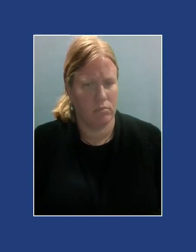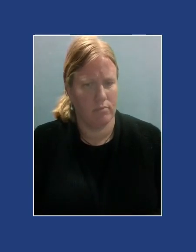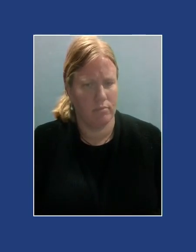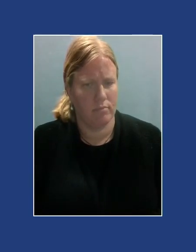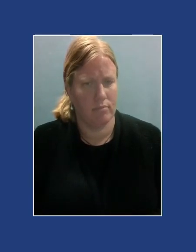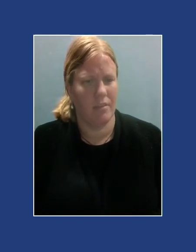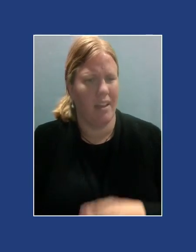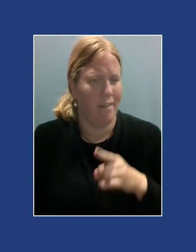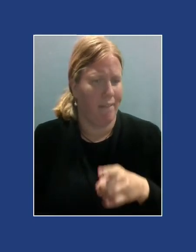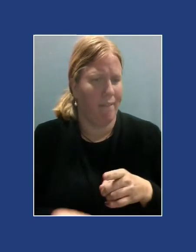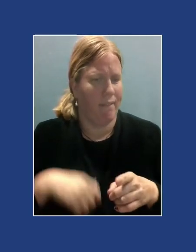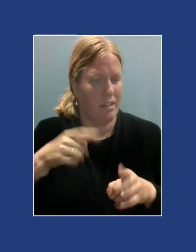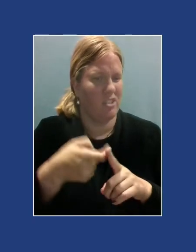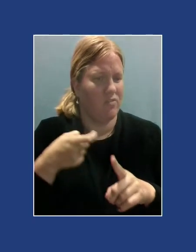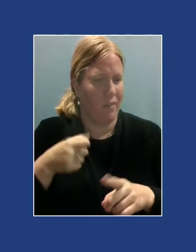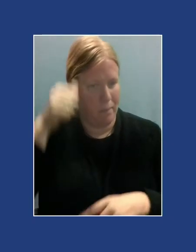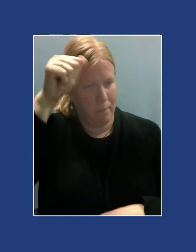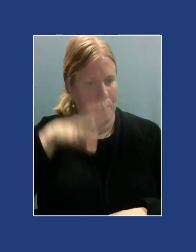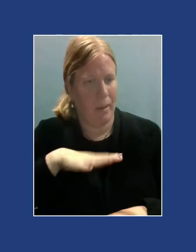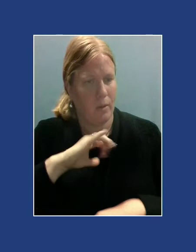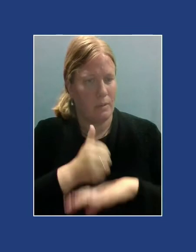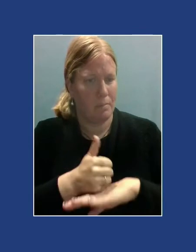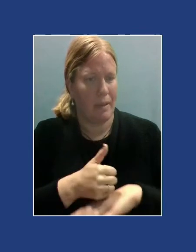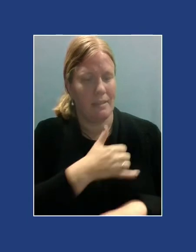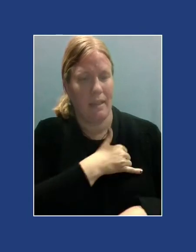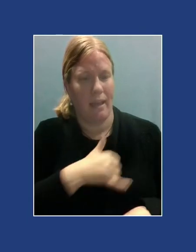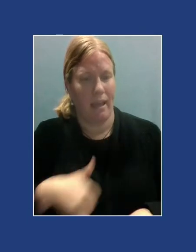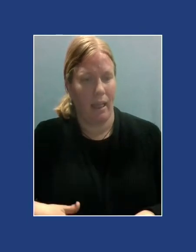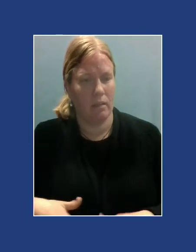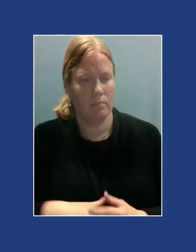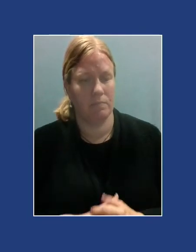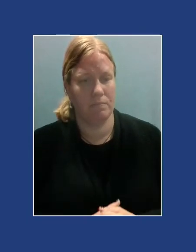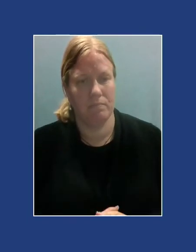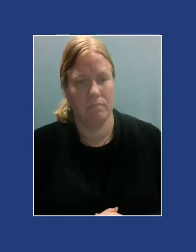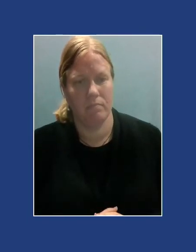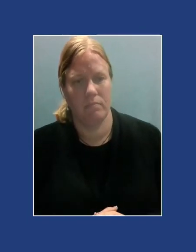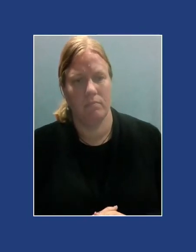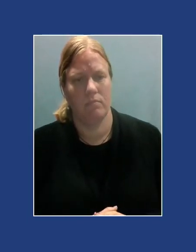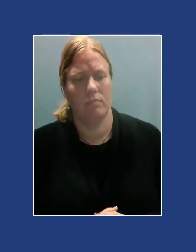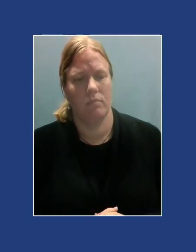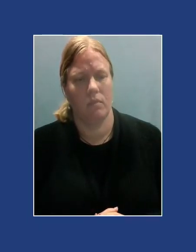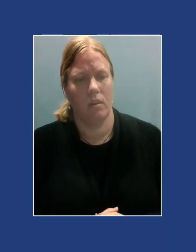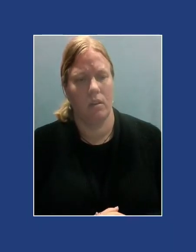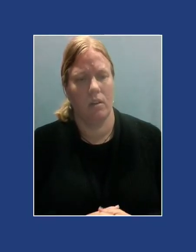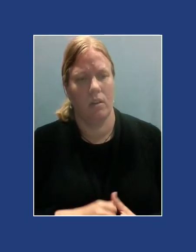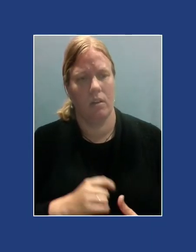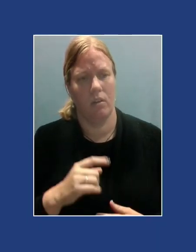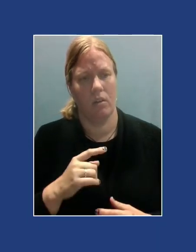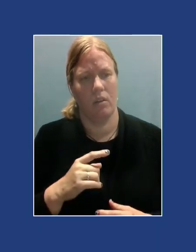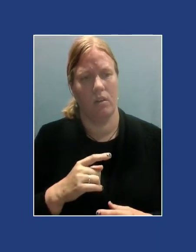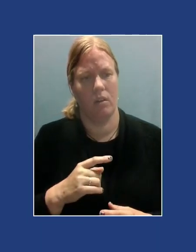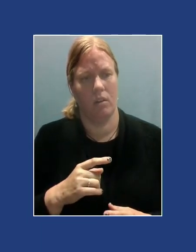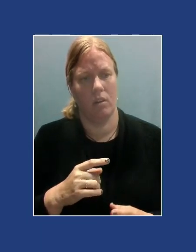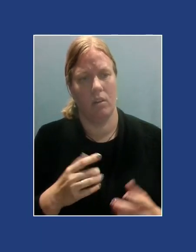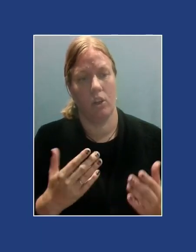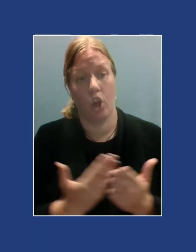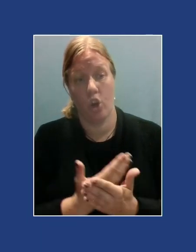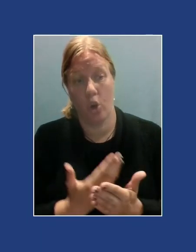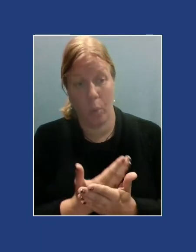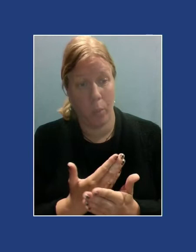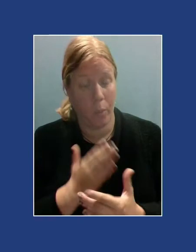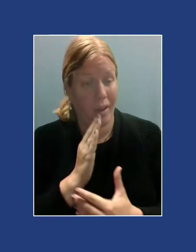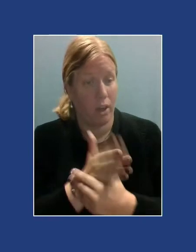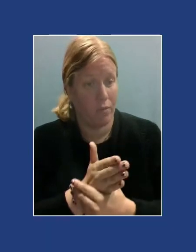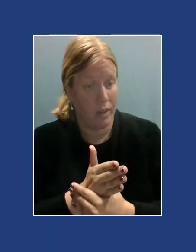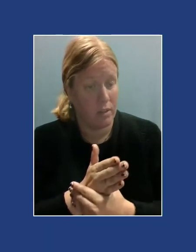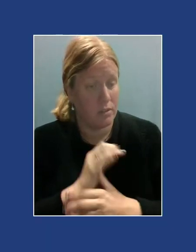at Yale. And when we think about this, there are also new interventions being developed for